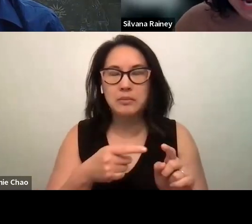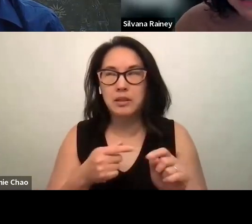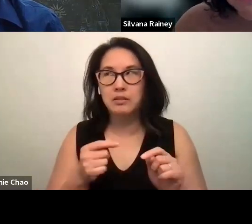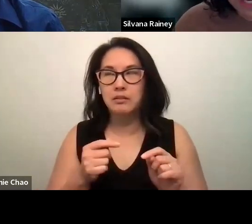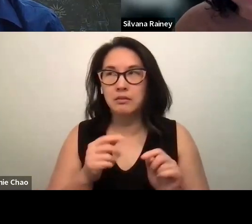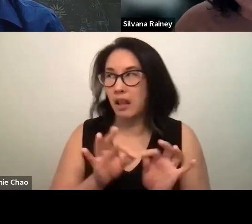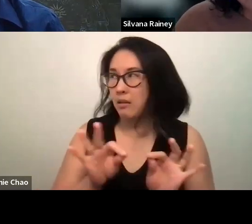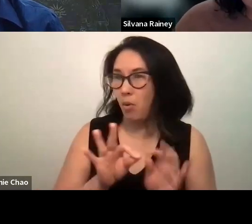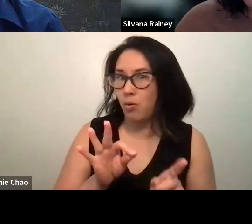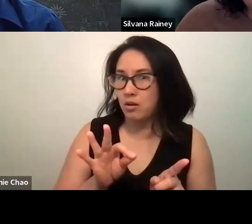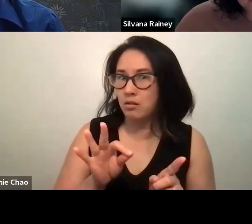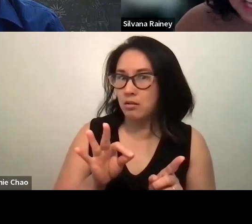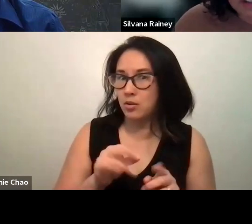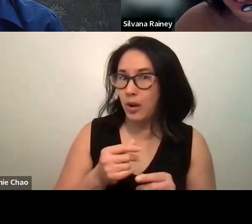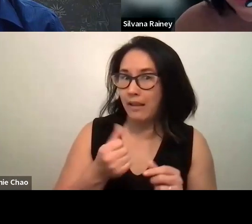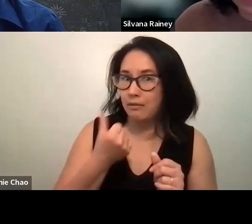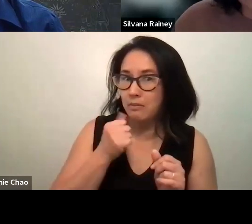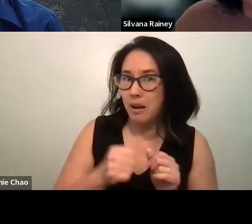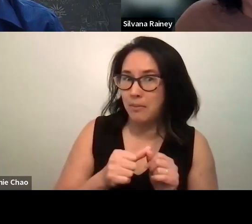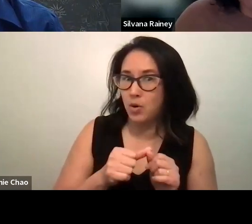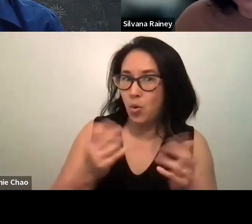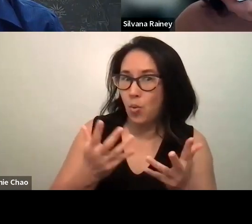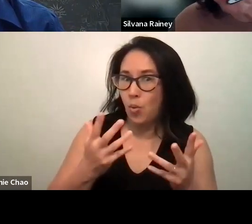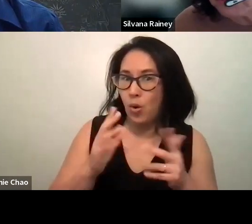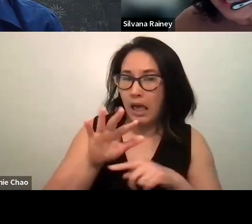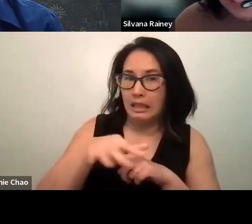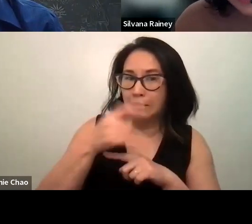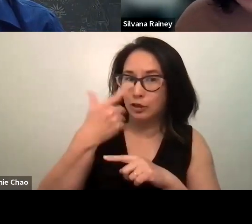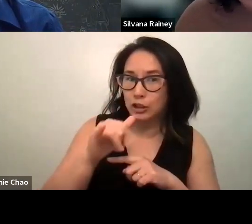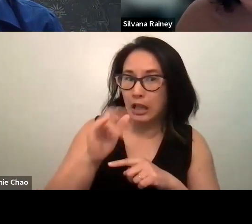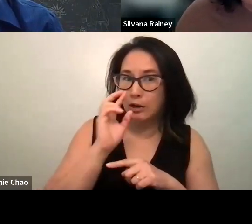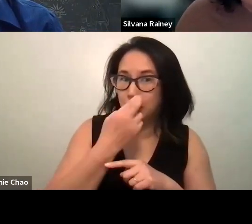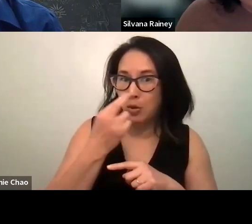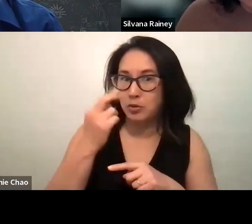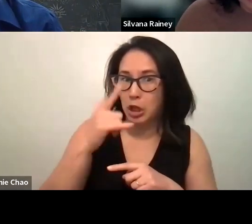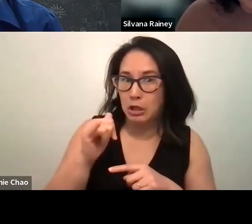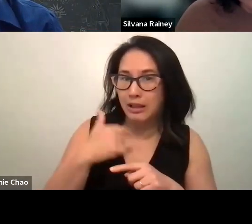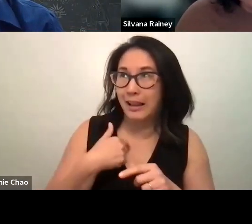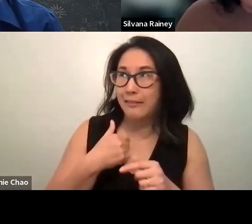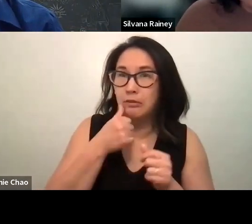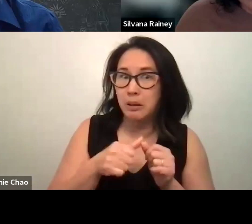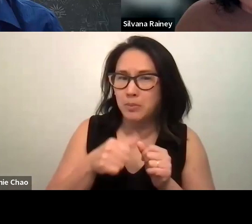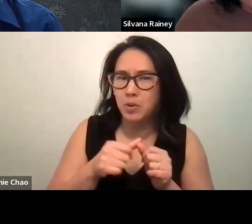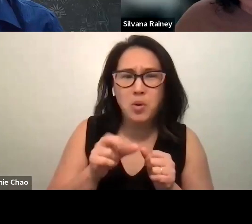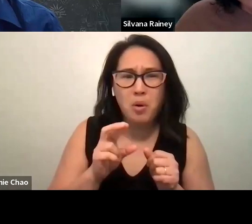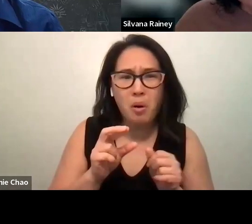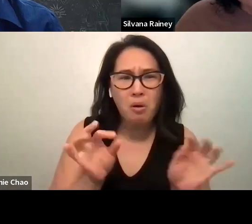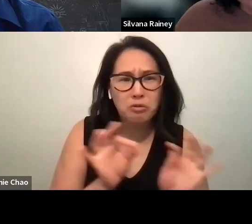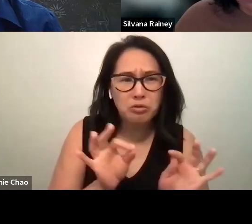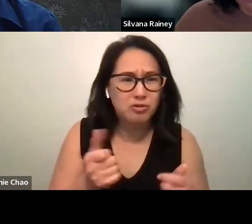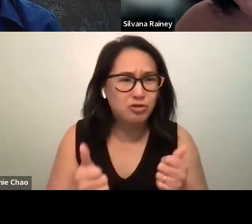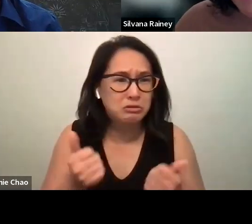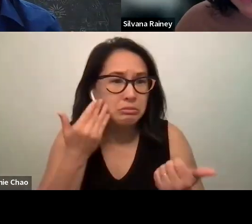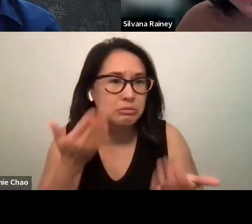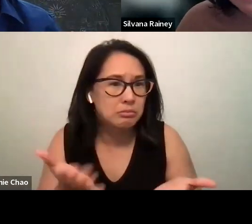keep track of how the leaves look like or the rose look like, and that it's a, you